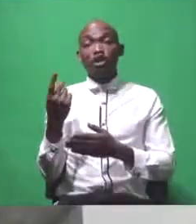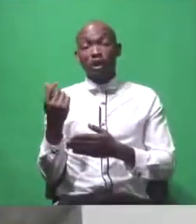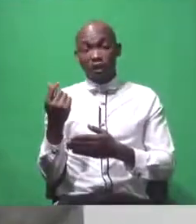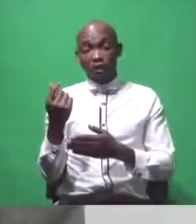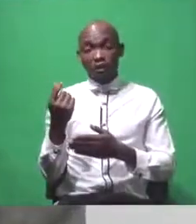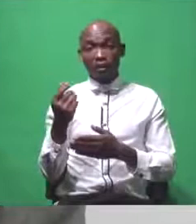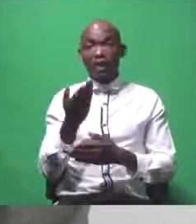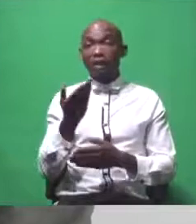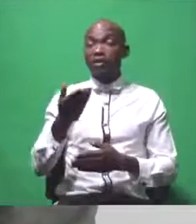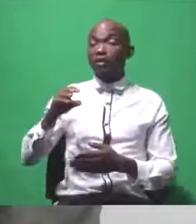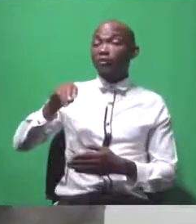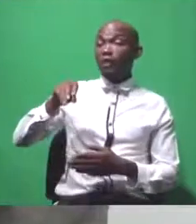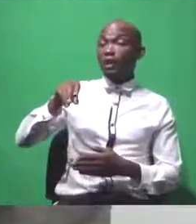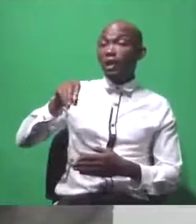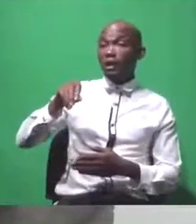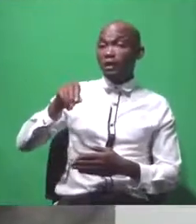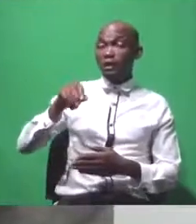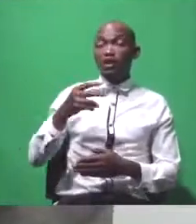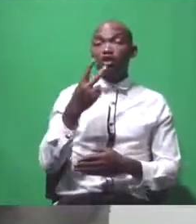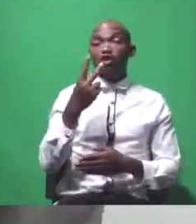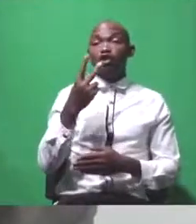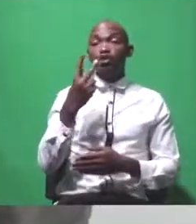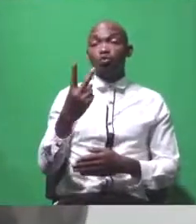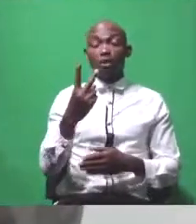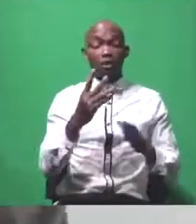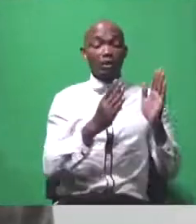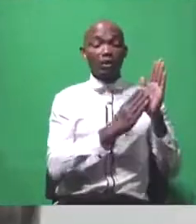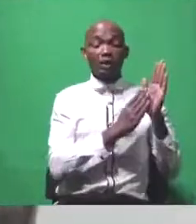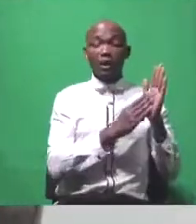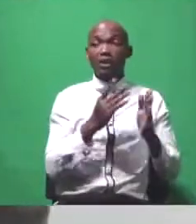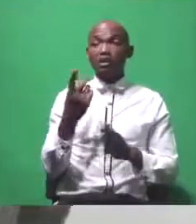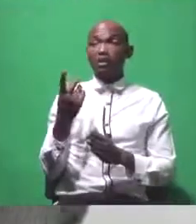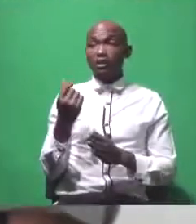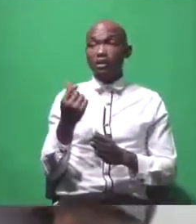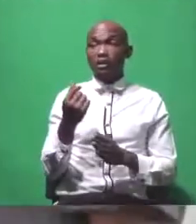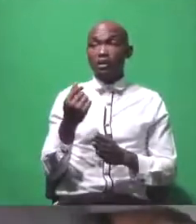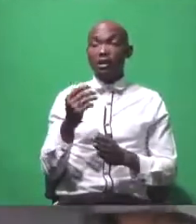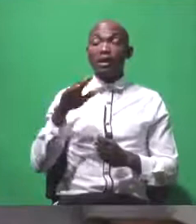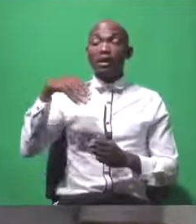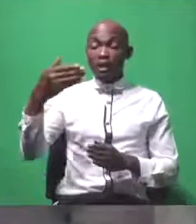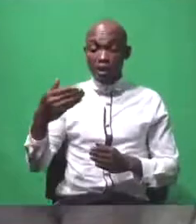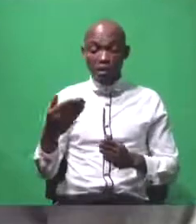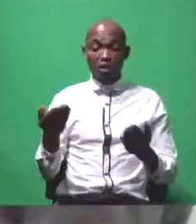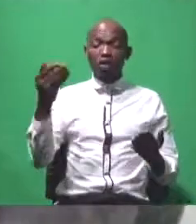29 shillings. Then you come to the hoe.